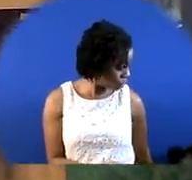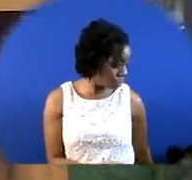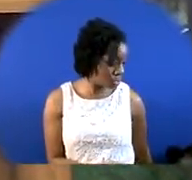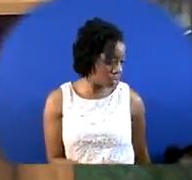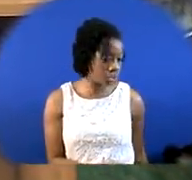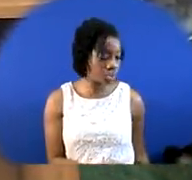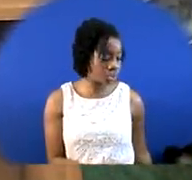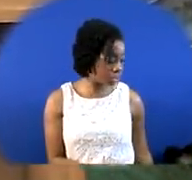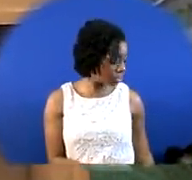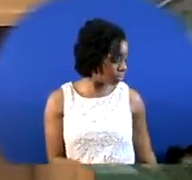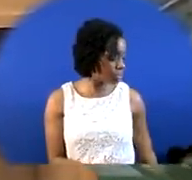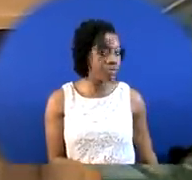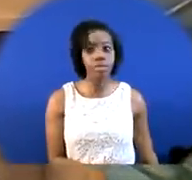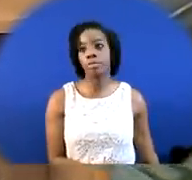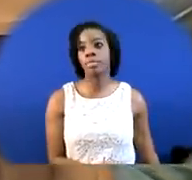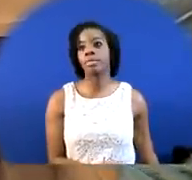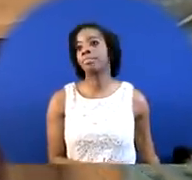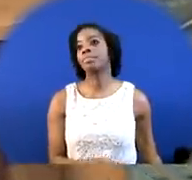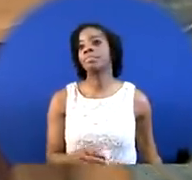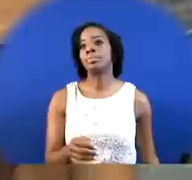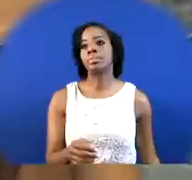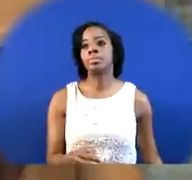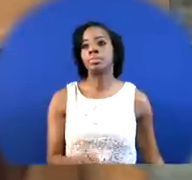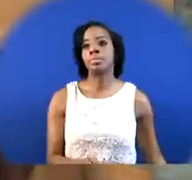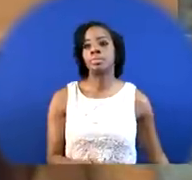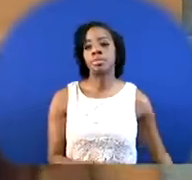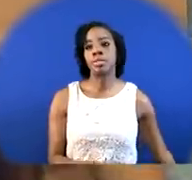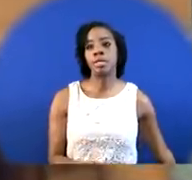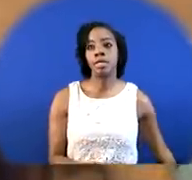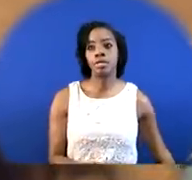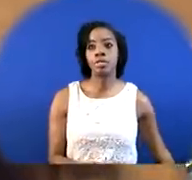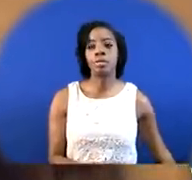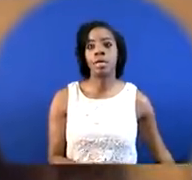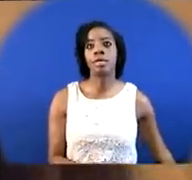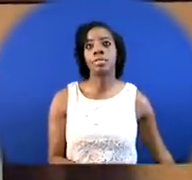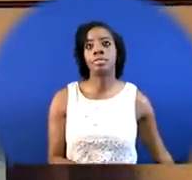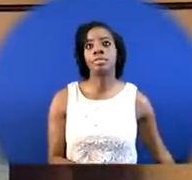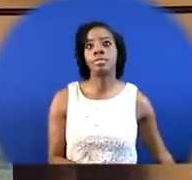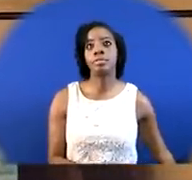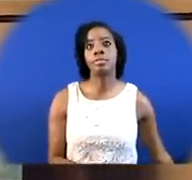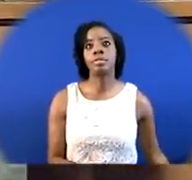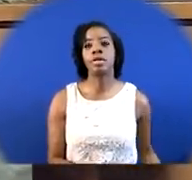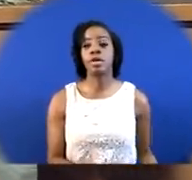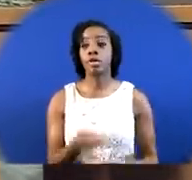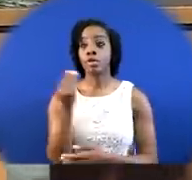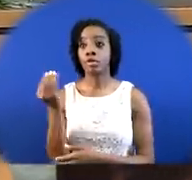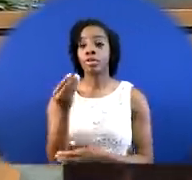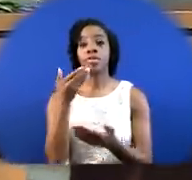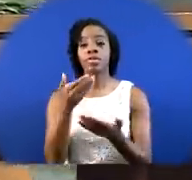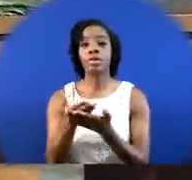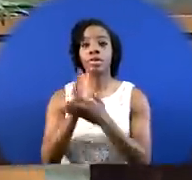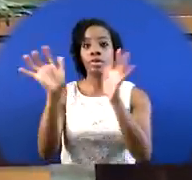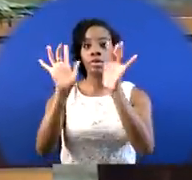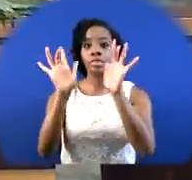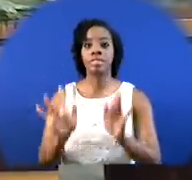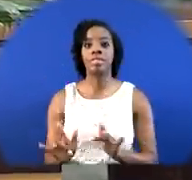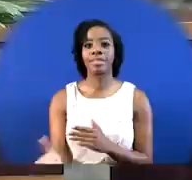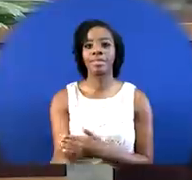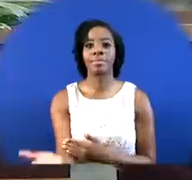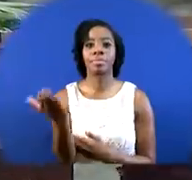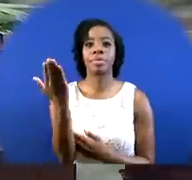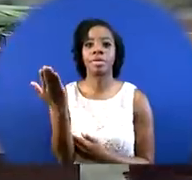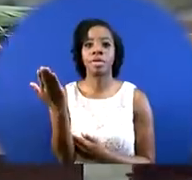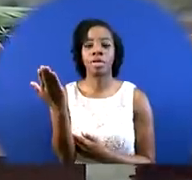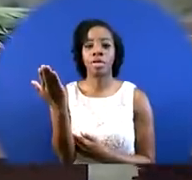emeritus of the Wheeler Avenue Baptist Church. Looking so good this Sunday morning. We praise God that his presence